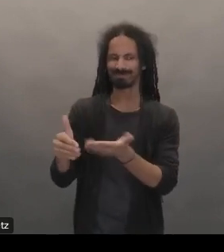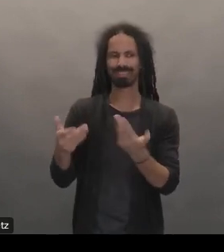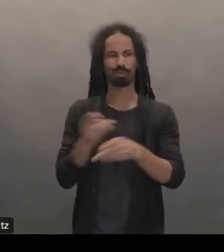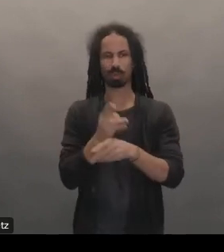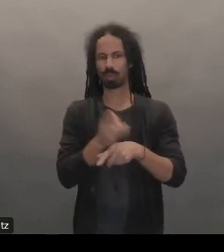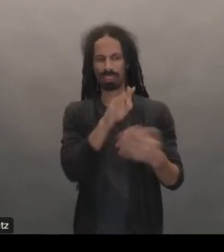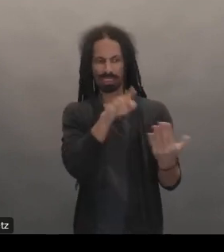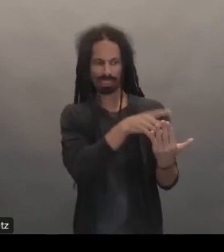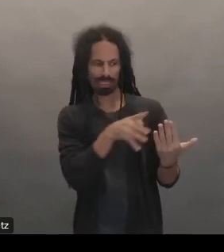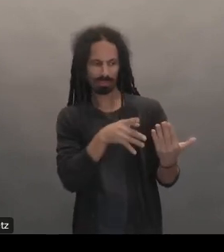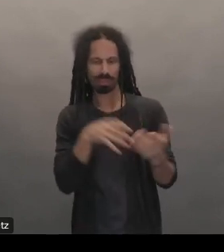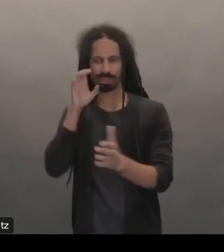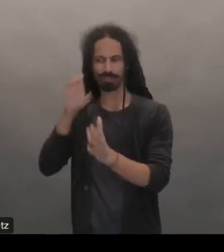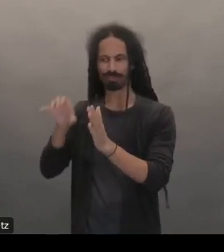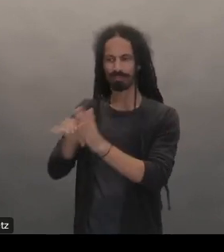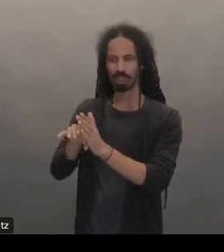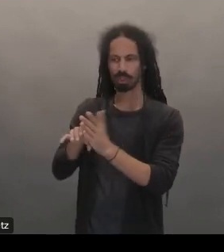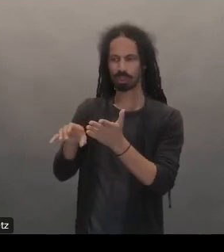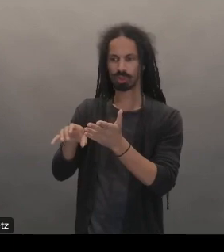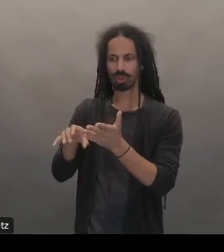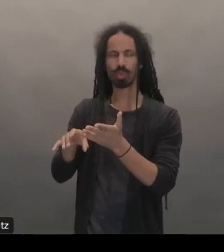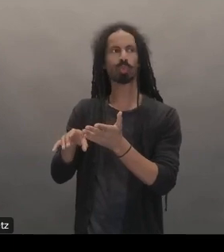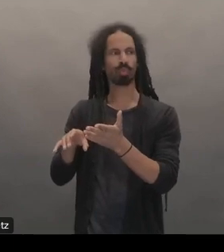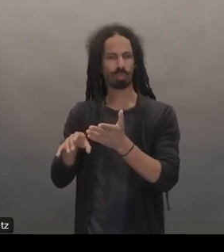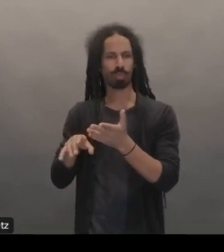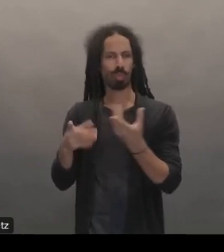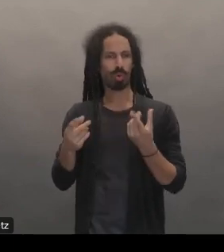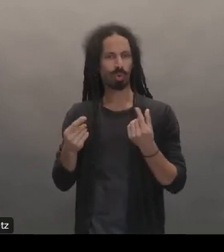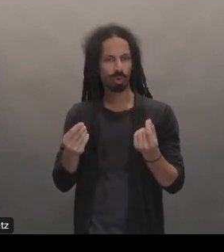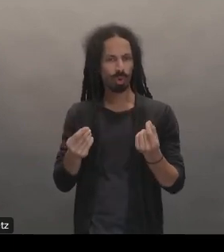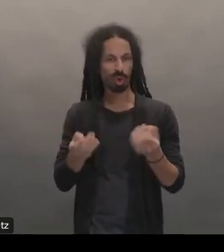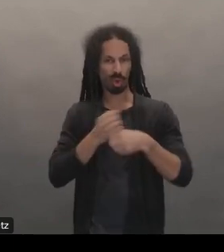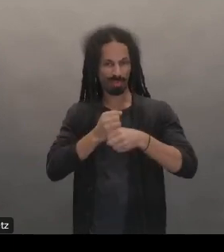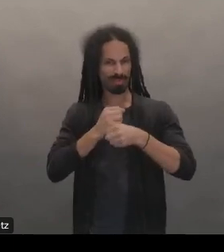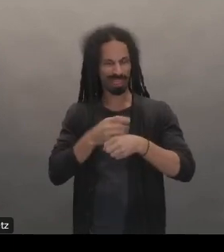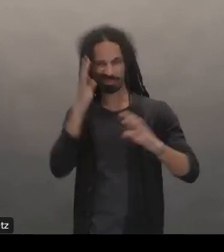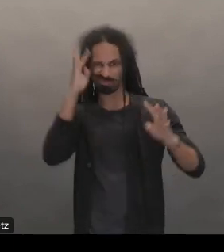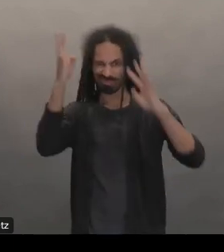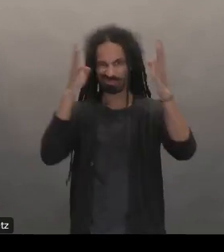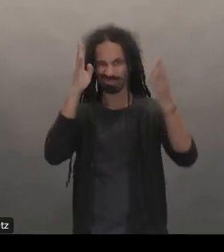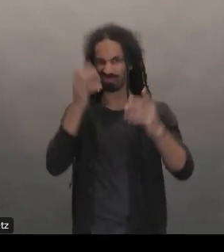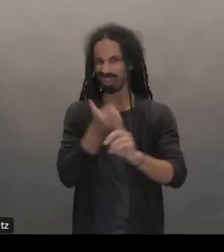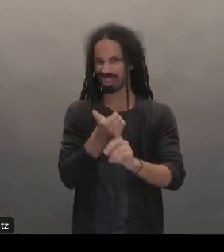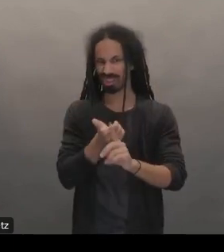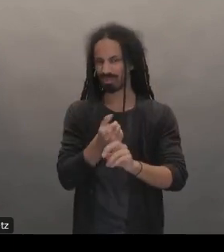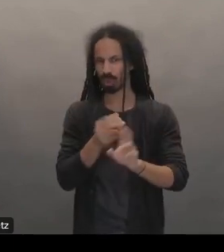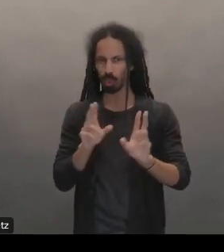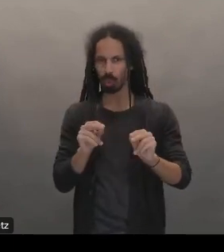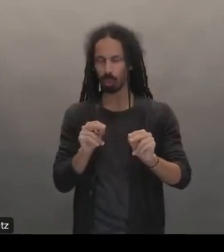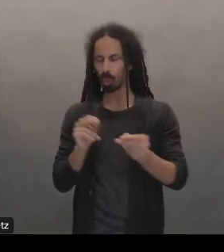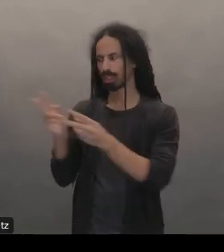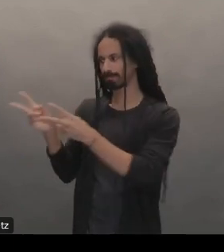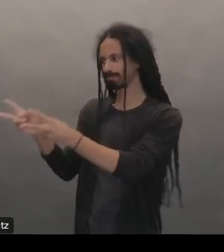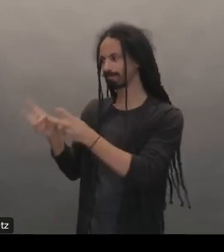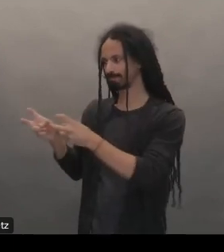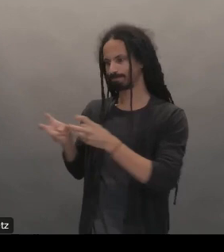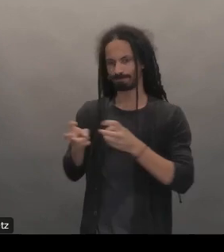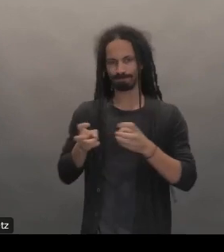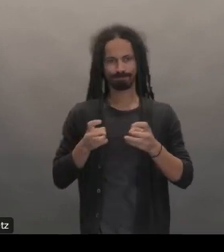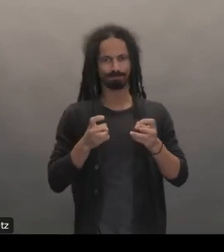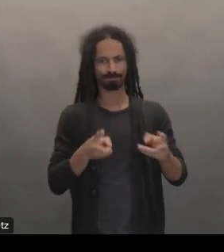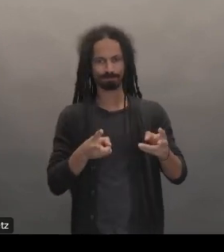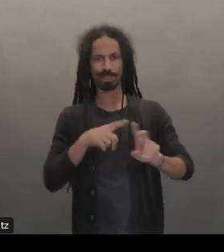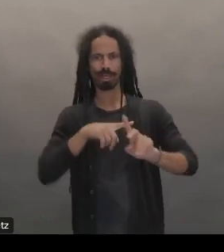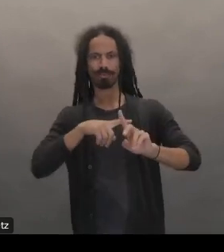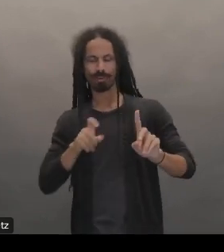figures, we are taking them from somewhere. Now, just in the same way that when you take information, right, whether that's words,